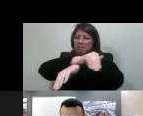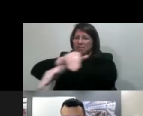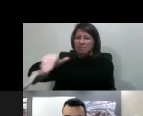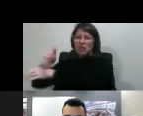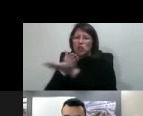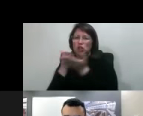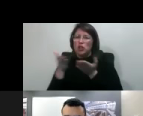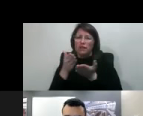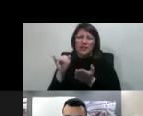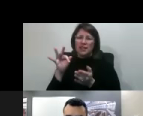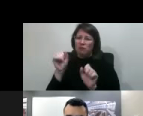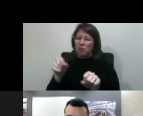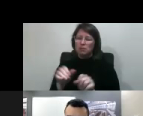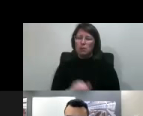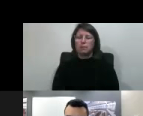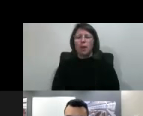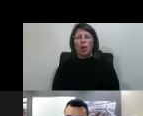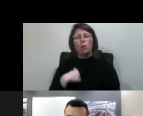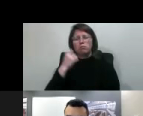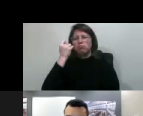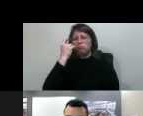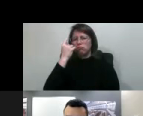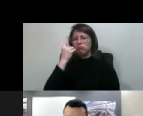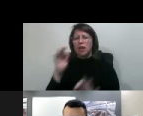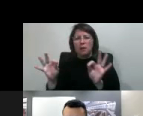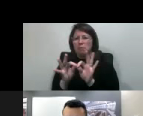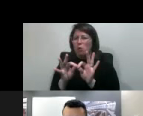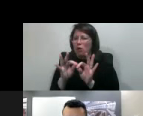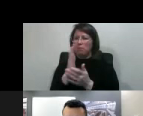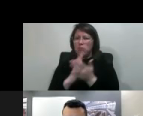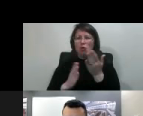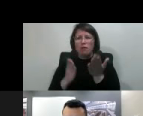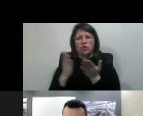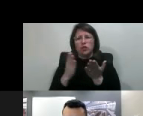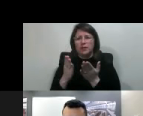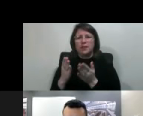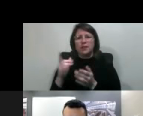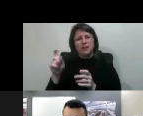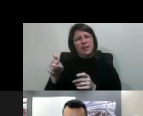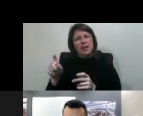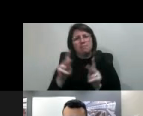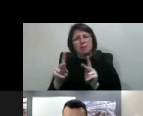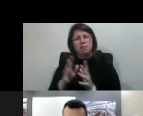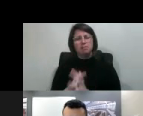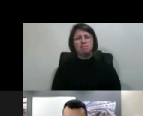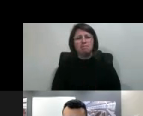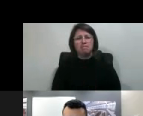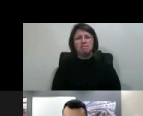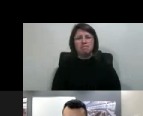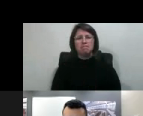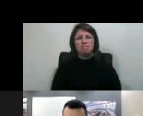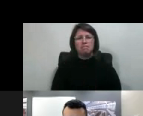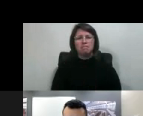possible. And we know that is an important element of the services and the needs for people. And so we were able to,